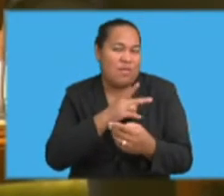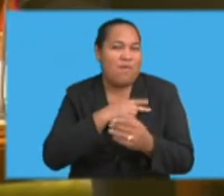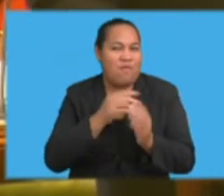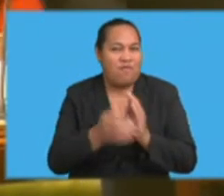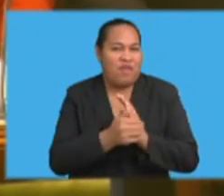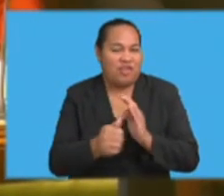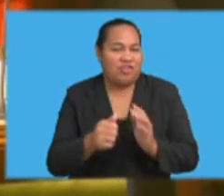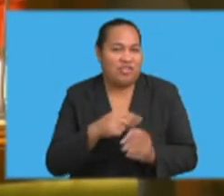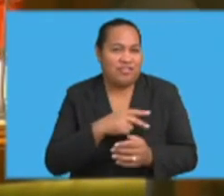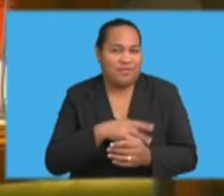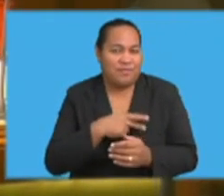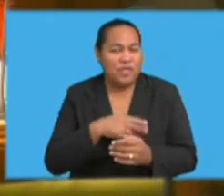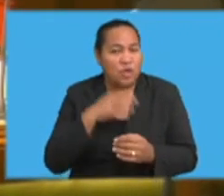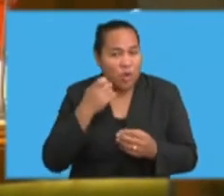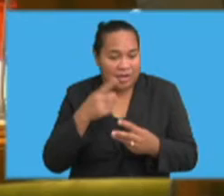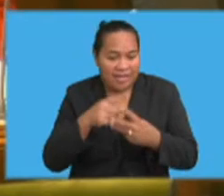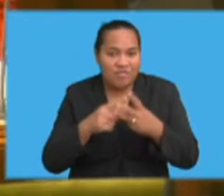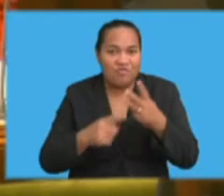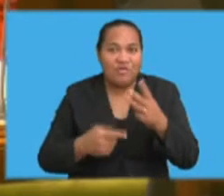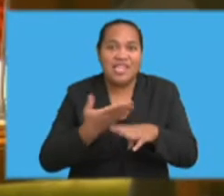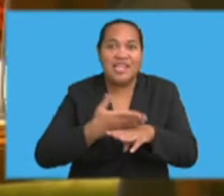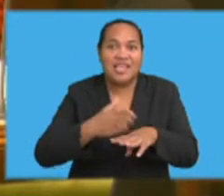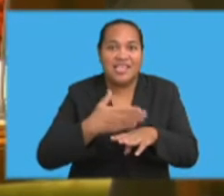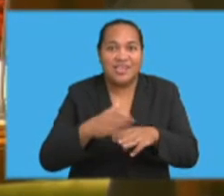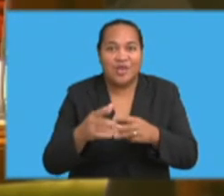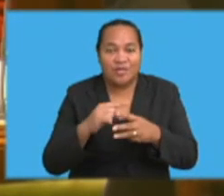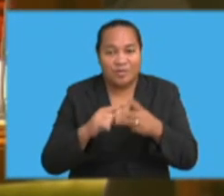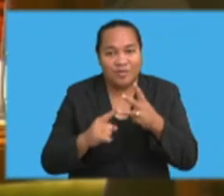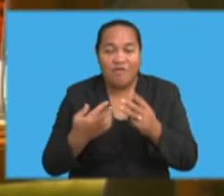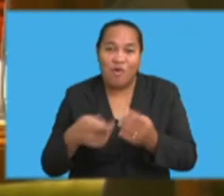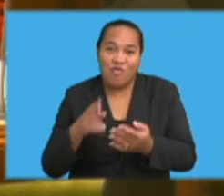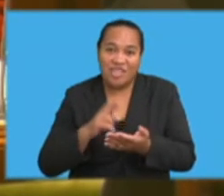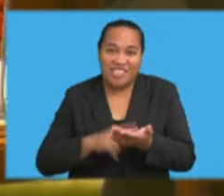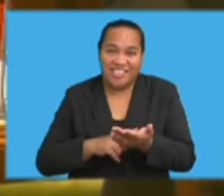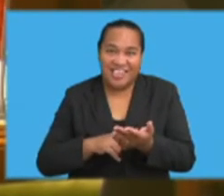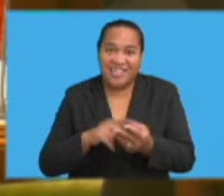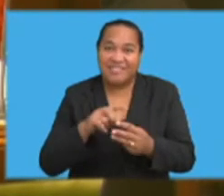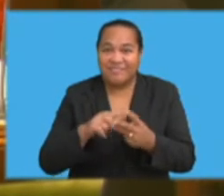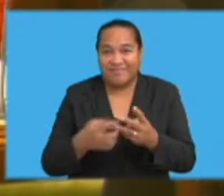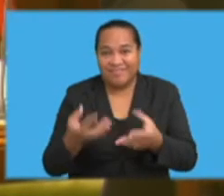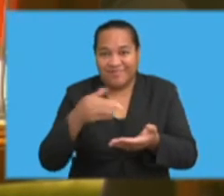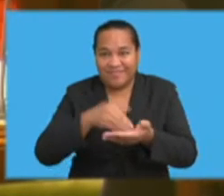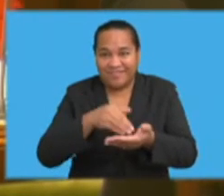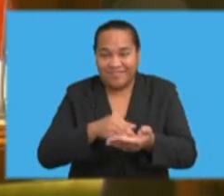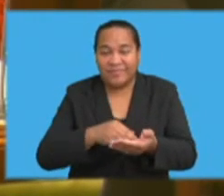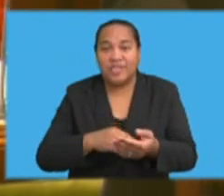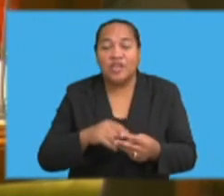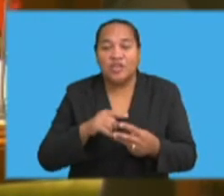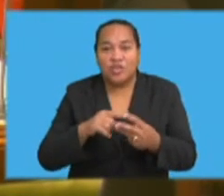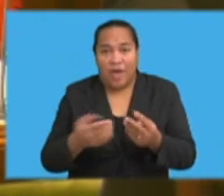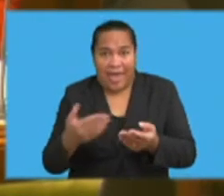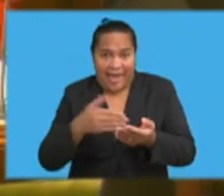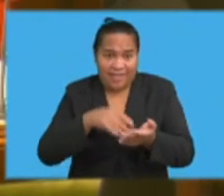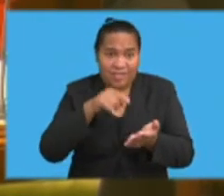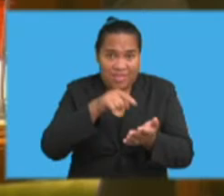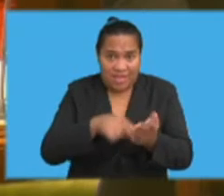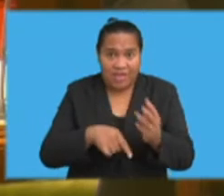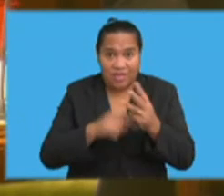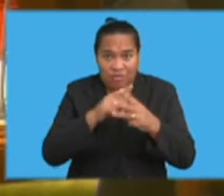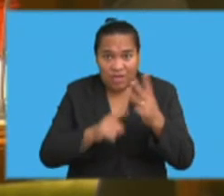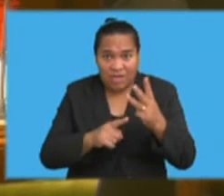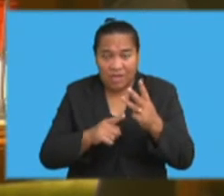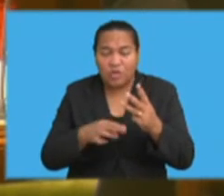I'd like to report that 3 new surveyors have now also been registered since and added to the list of registered surveyors as per the